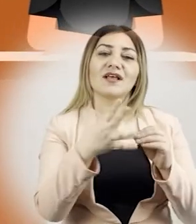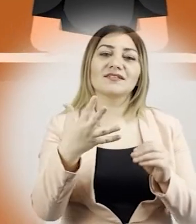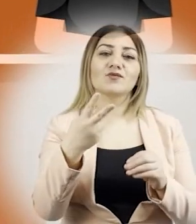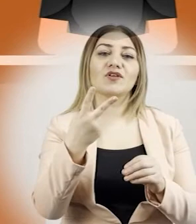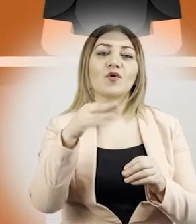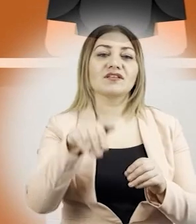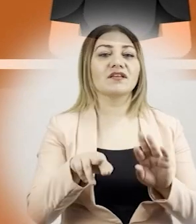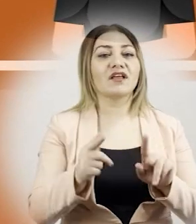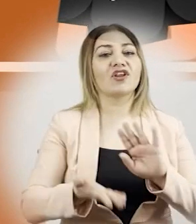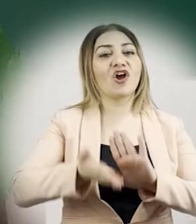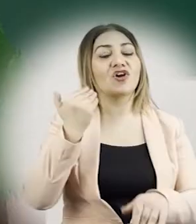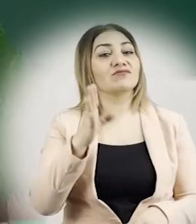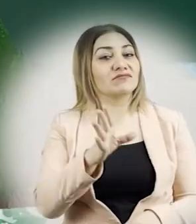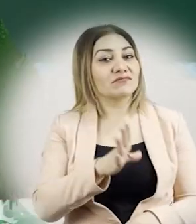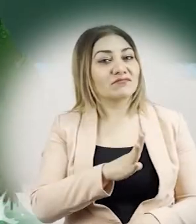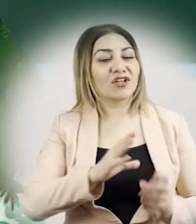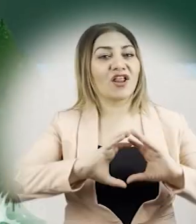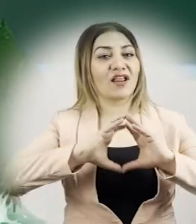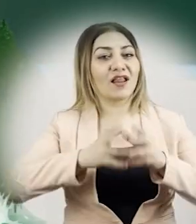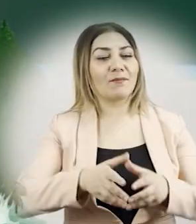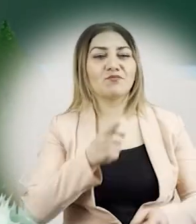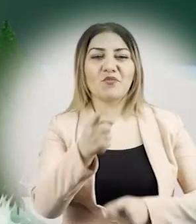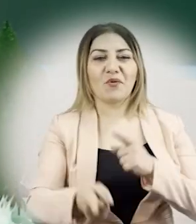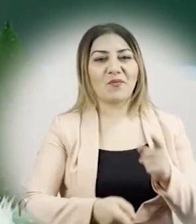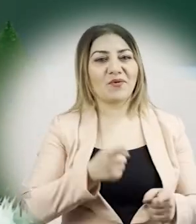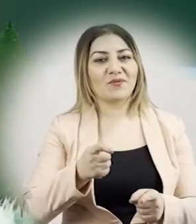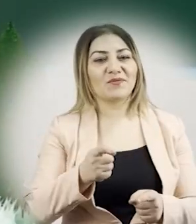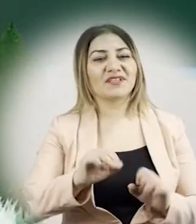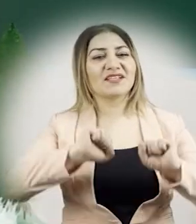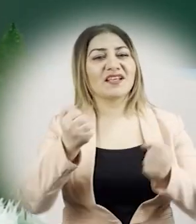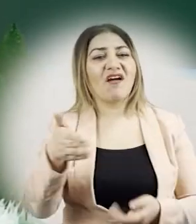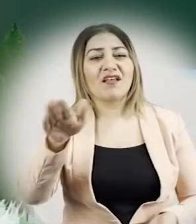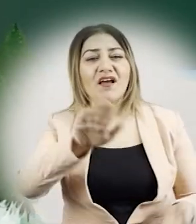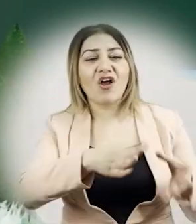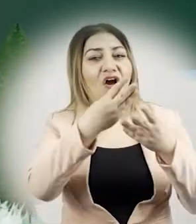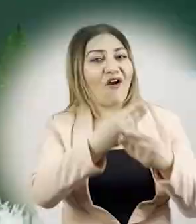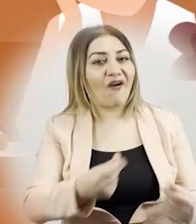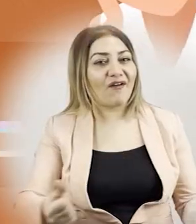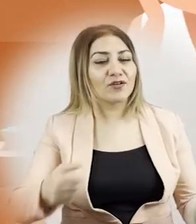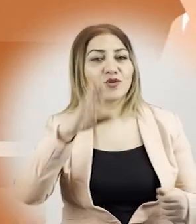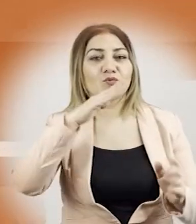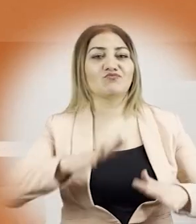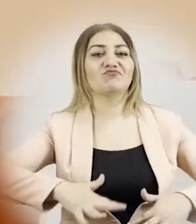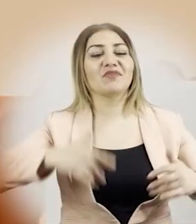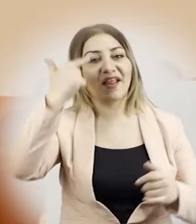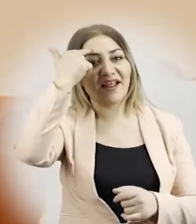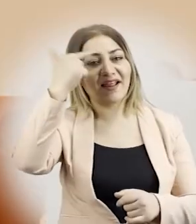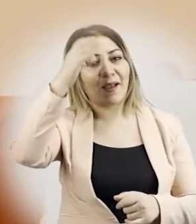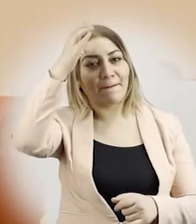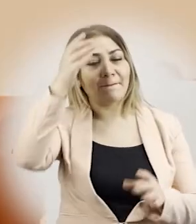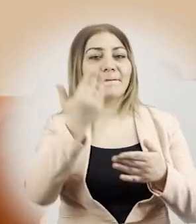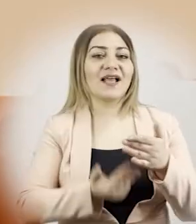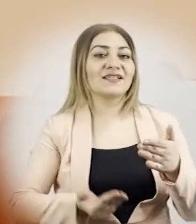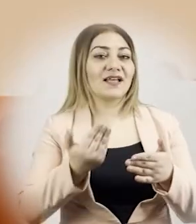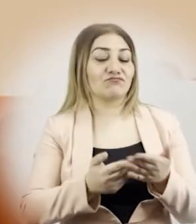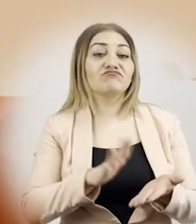flood, caused by melting of glaciers, geological changes that took place 14 to 12,000 years ago. So at some